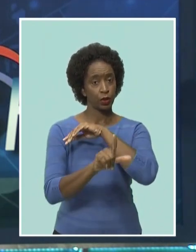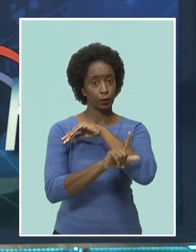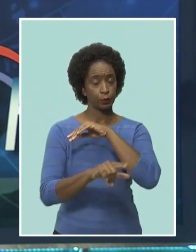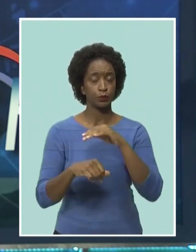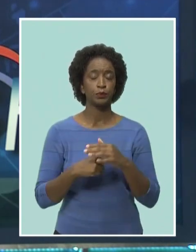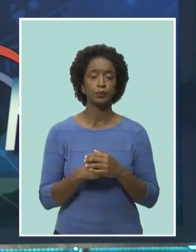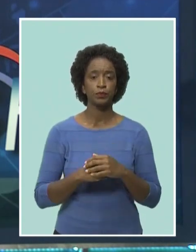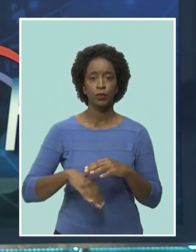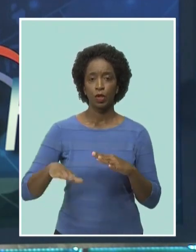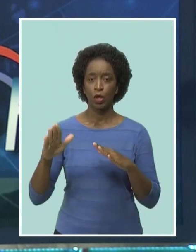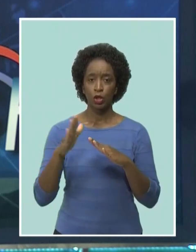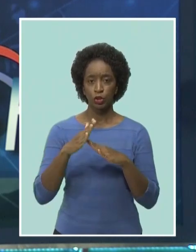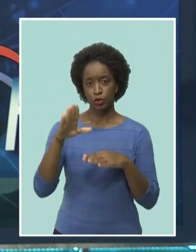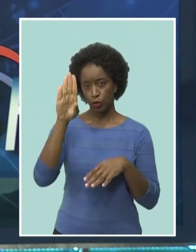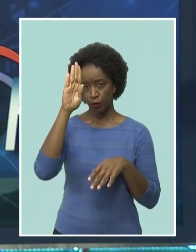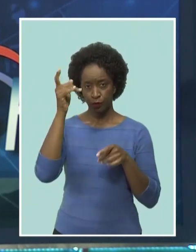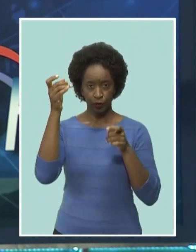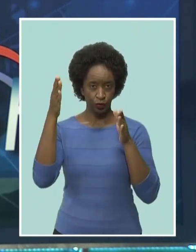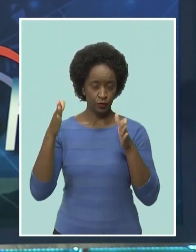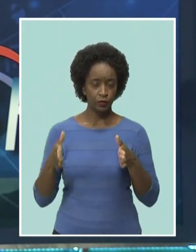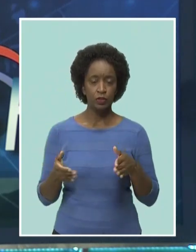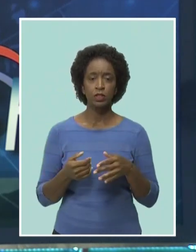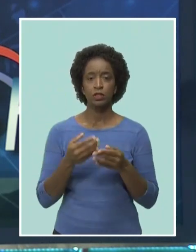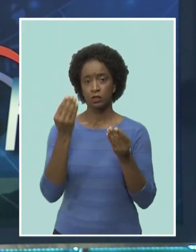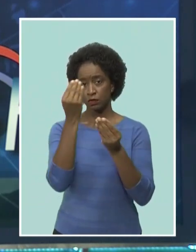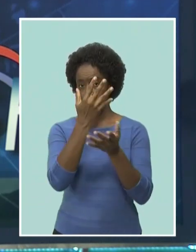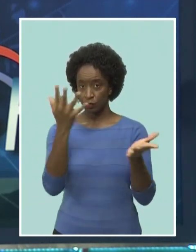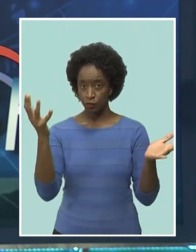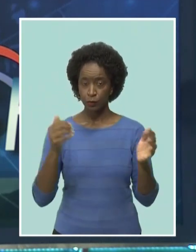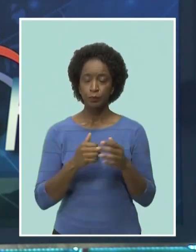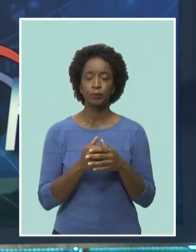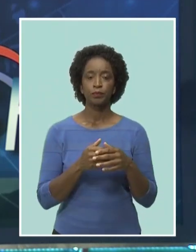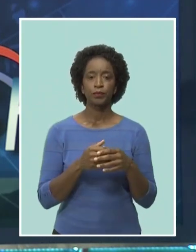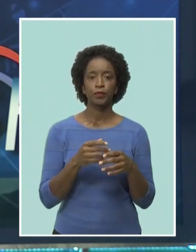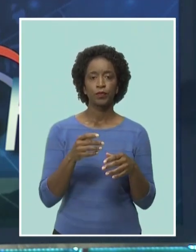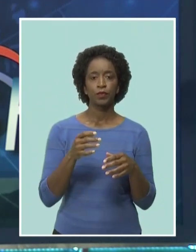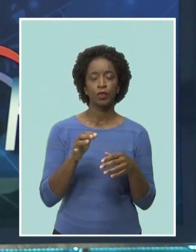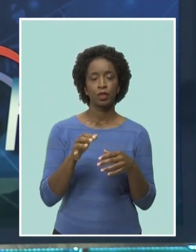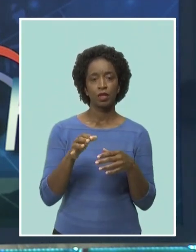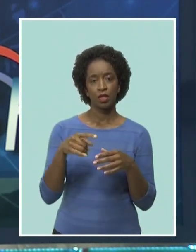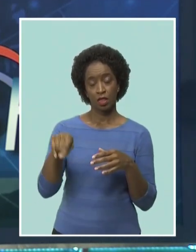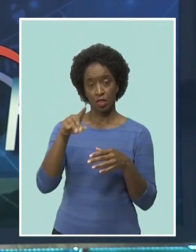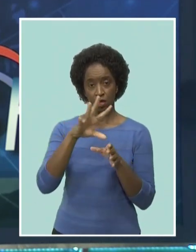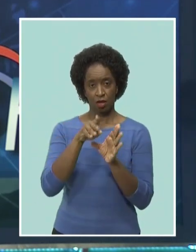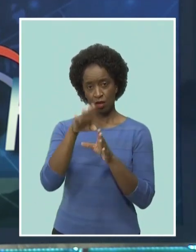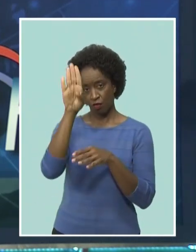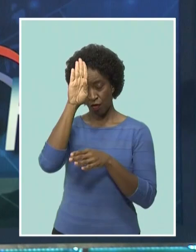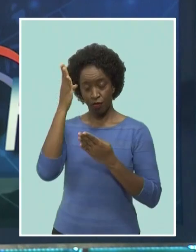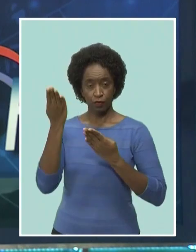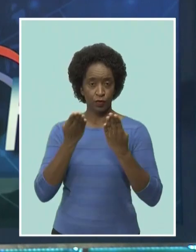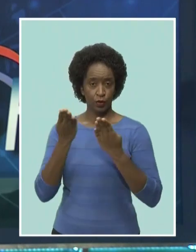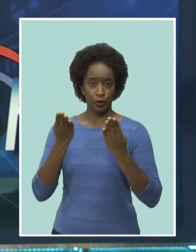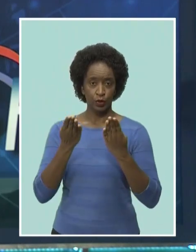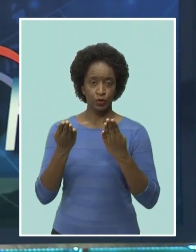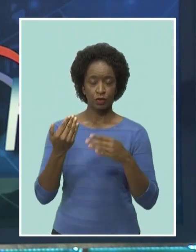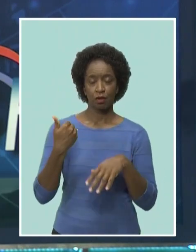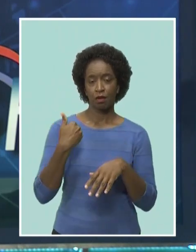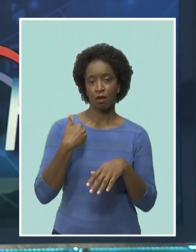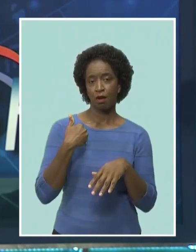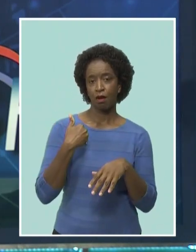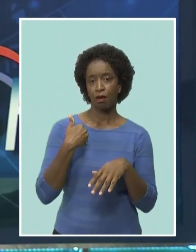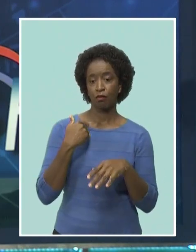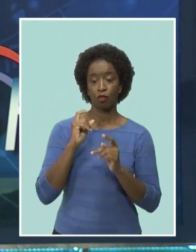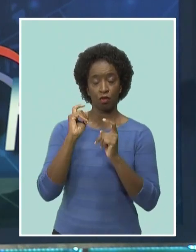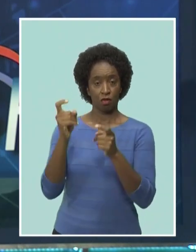Officer Errol Maynard as the fire service received the keys for a new top-of-the-line tender. Sharika Griffith was there and filed this